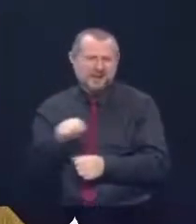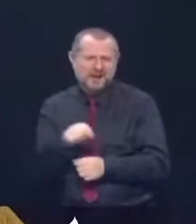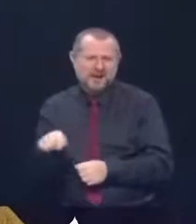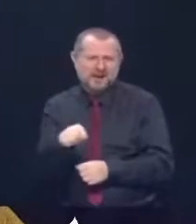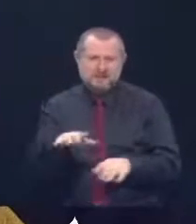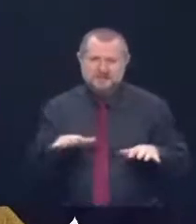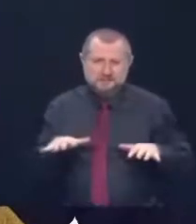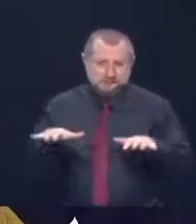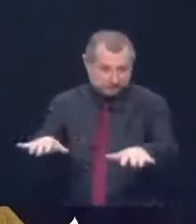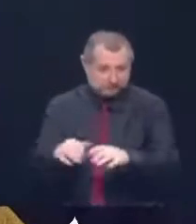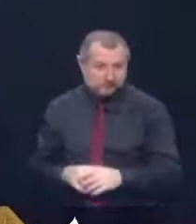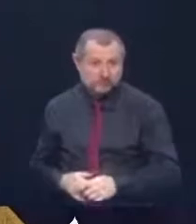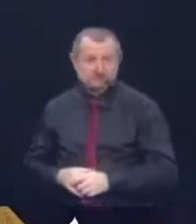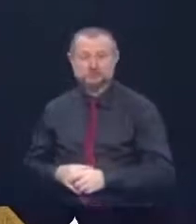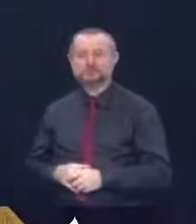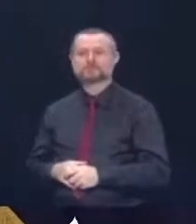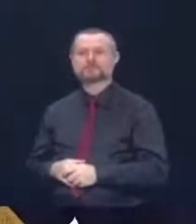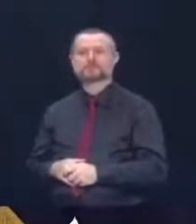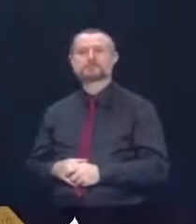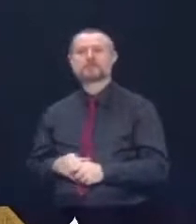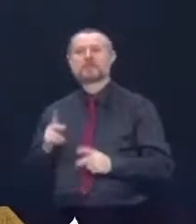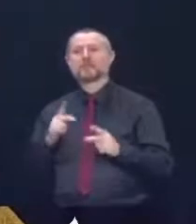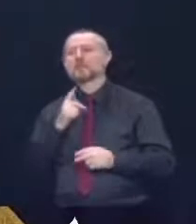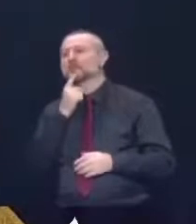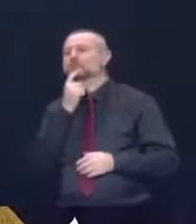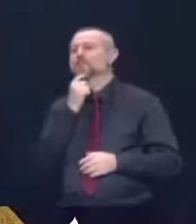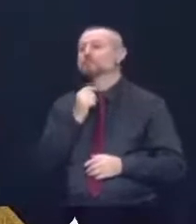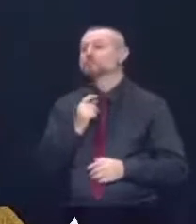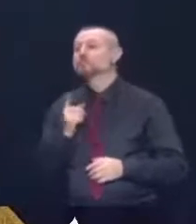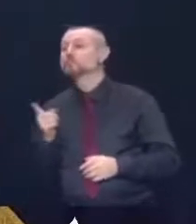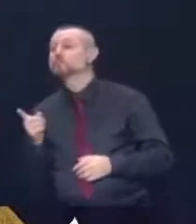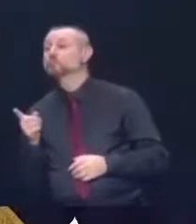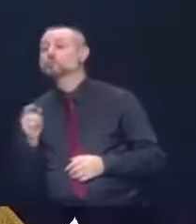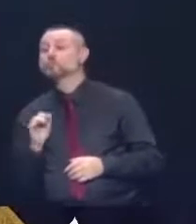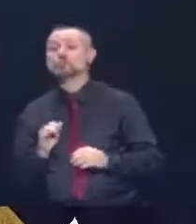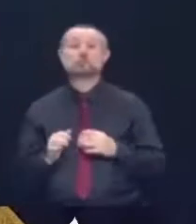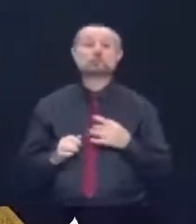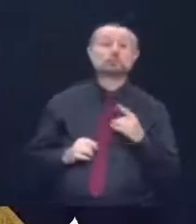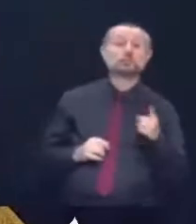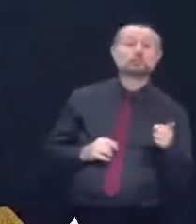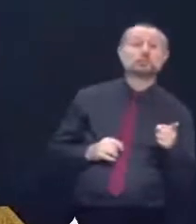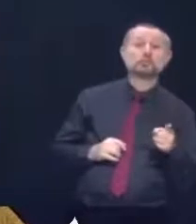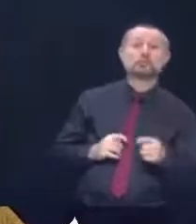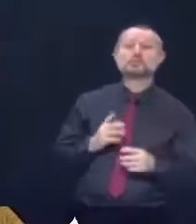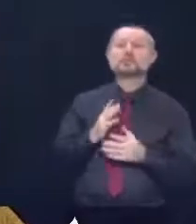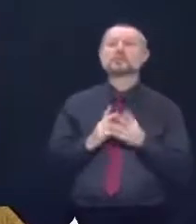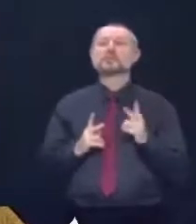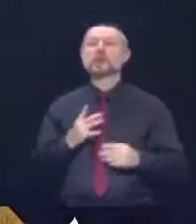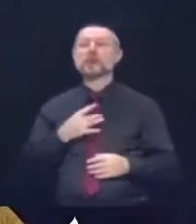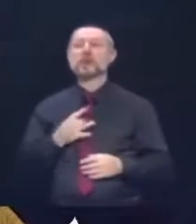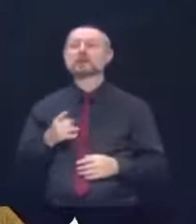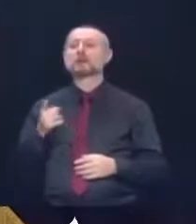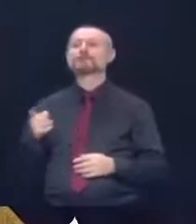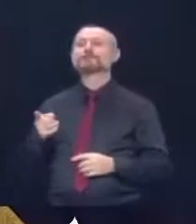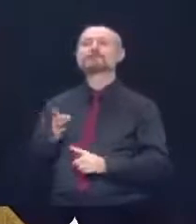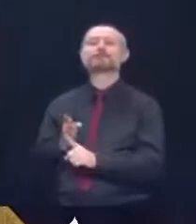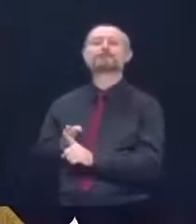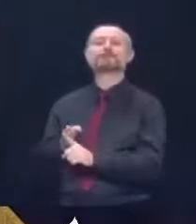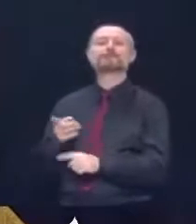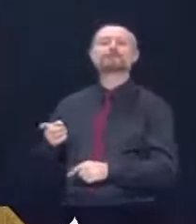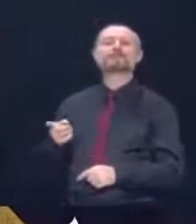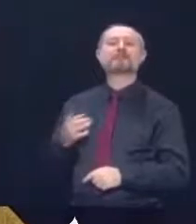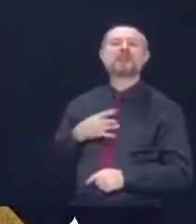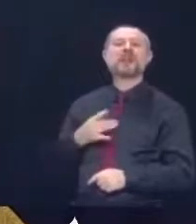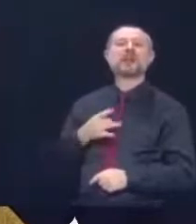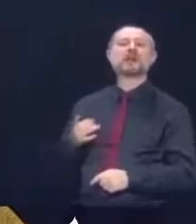People shop sites, and as you pointed out, certain people like one shop better